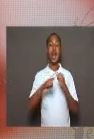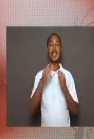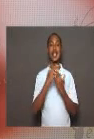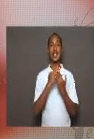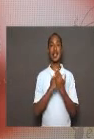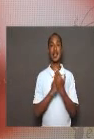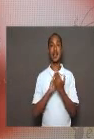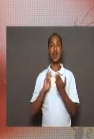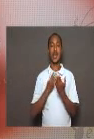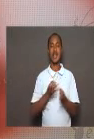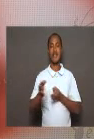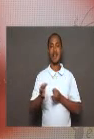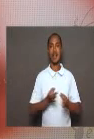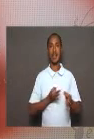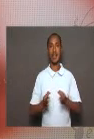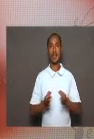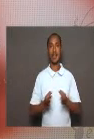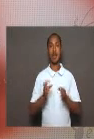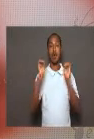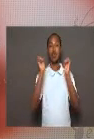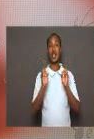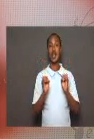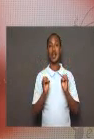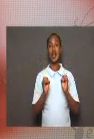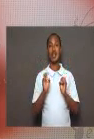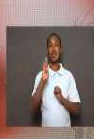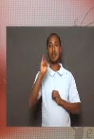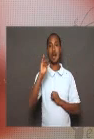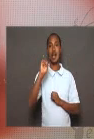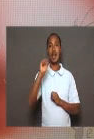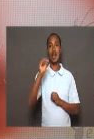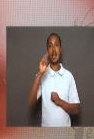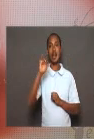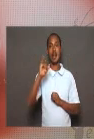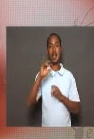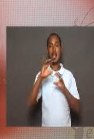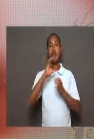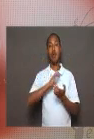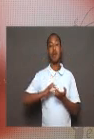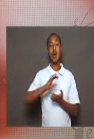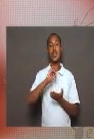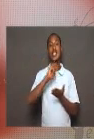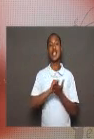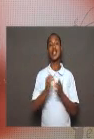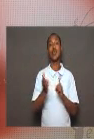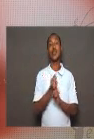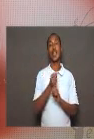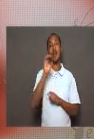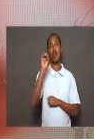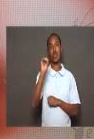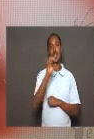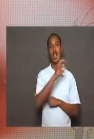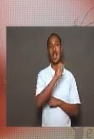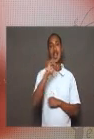lesson, we defined oxides as binary compounds that contain oxygen